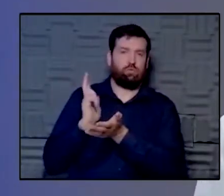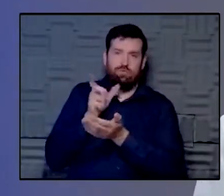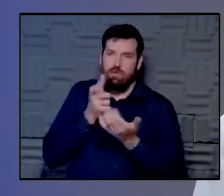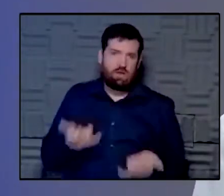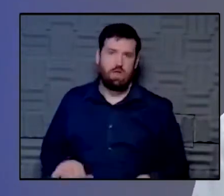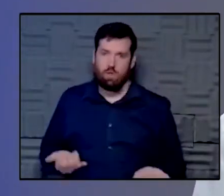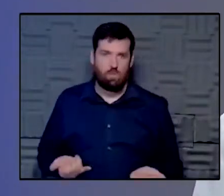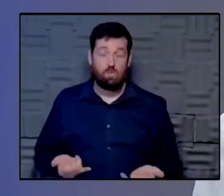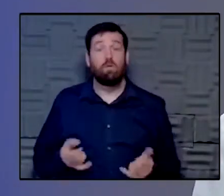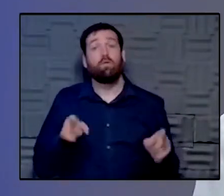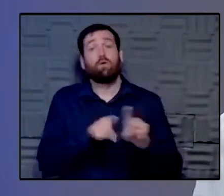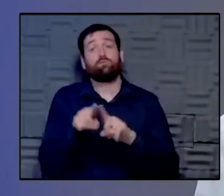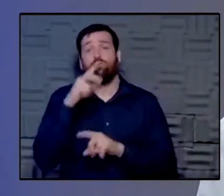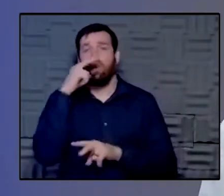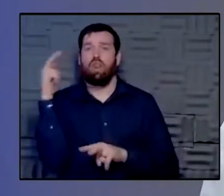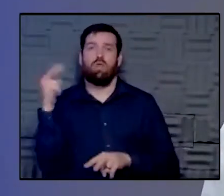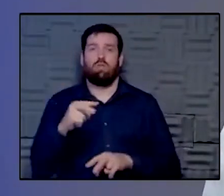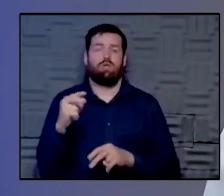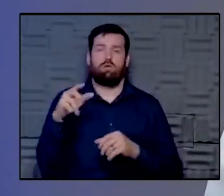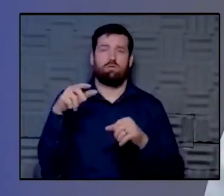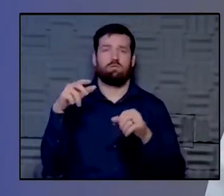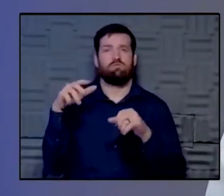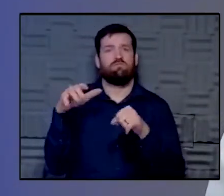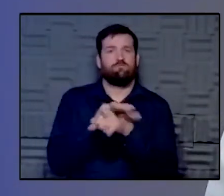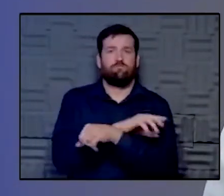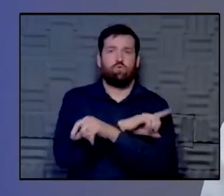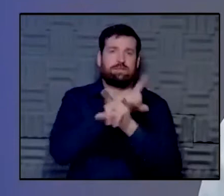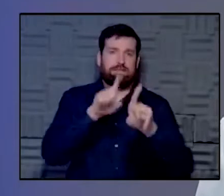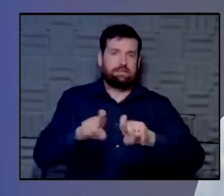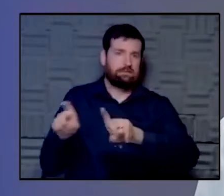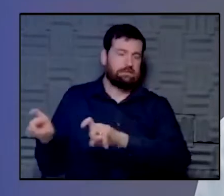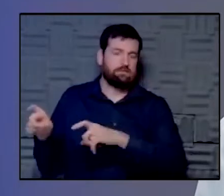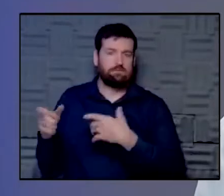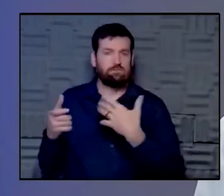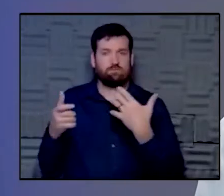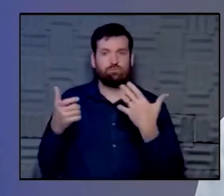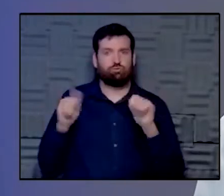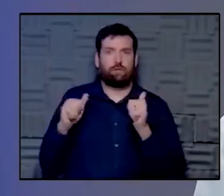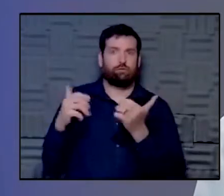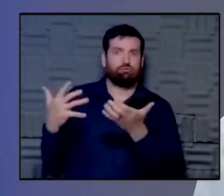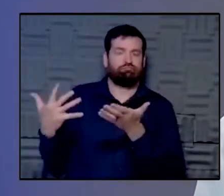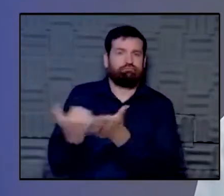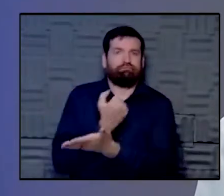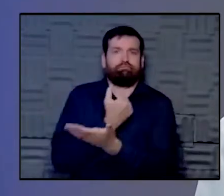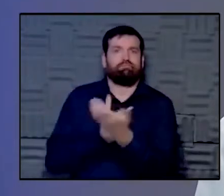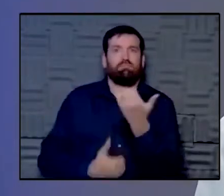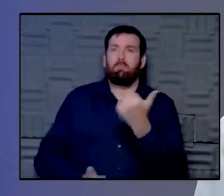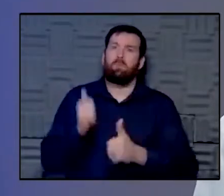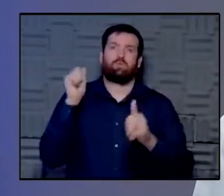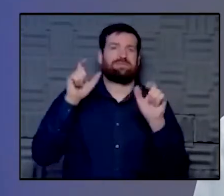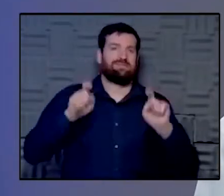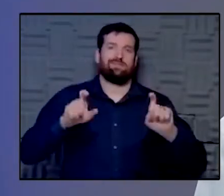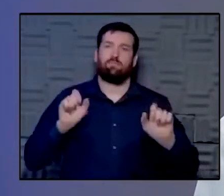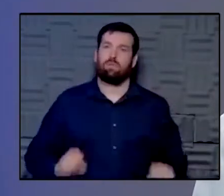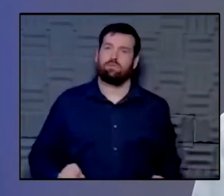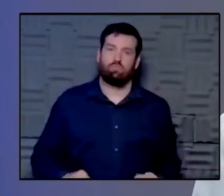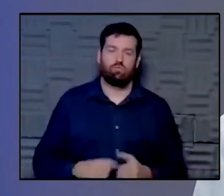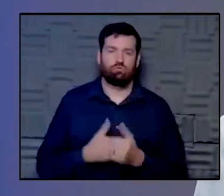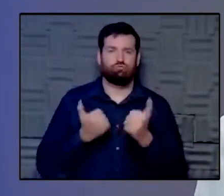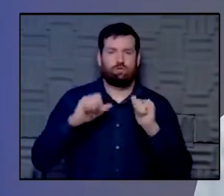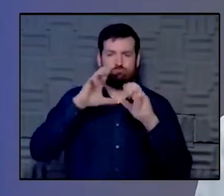Also, just look at full testing, trying to get as much testing as possible to really get a better handle on the